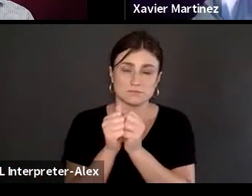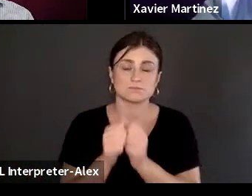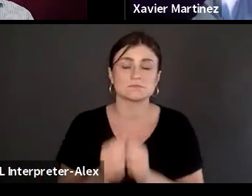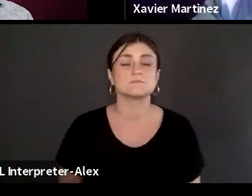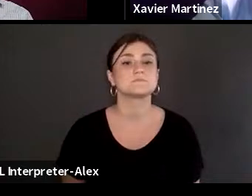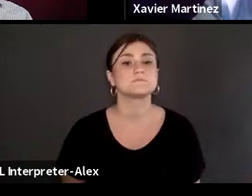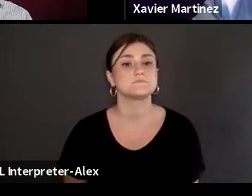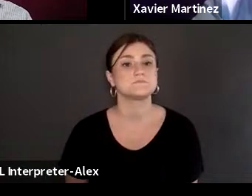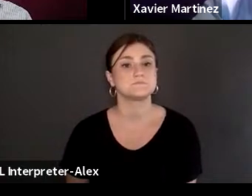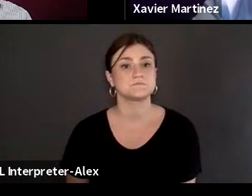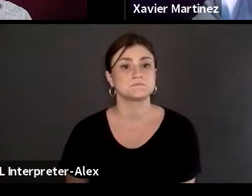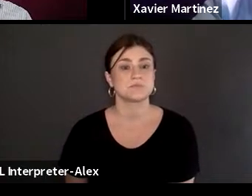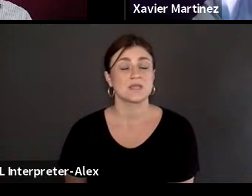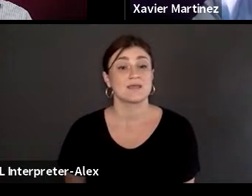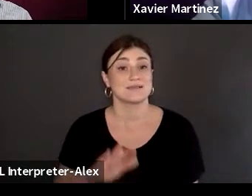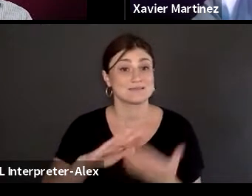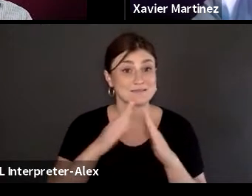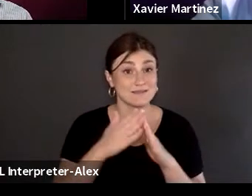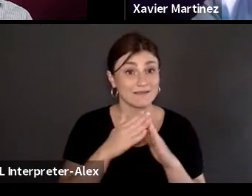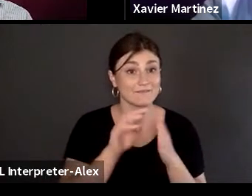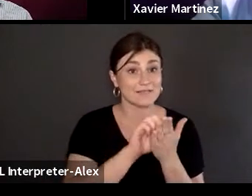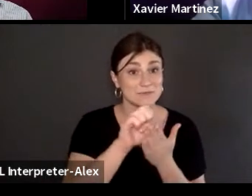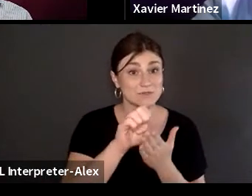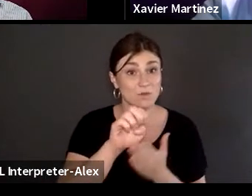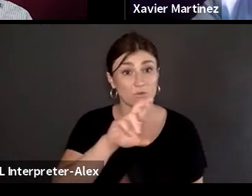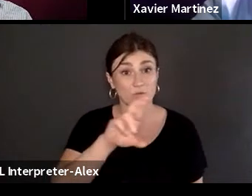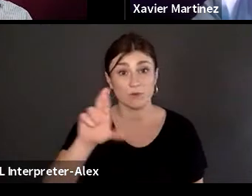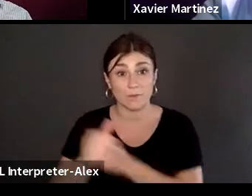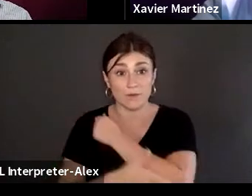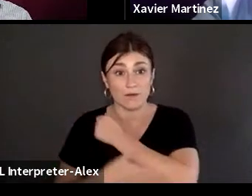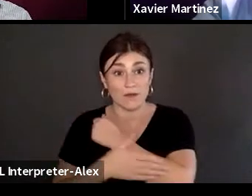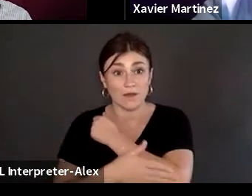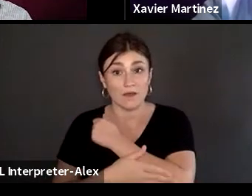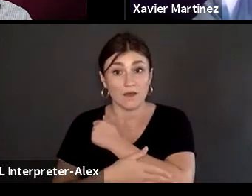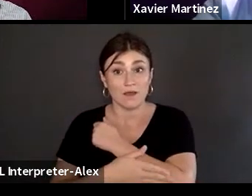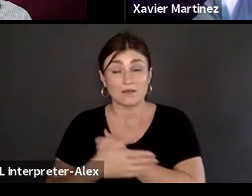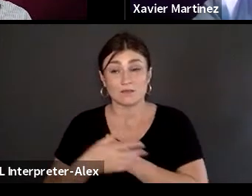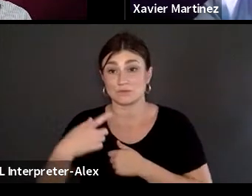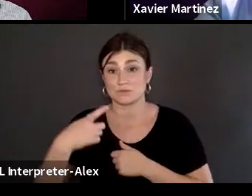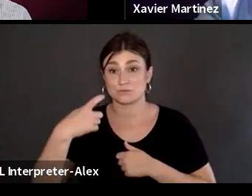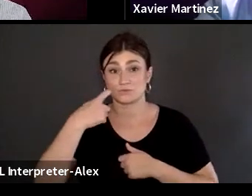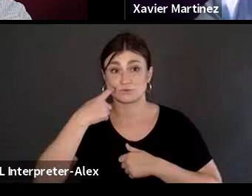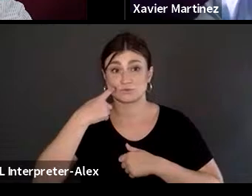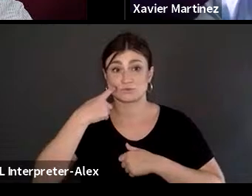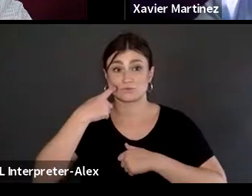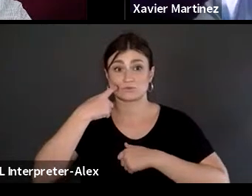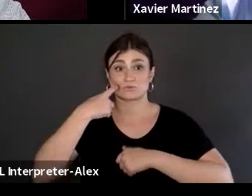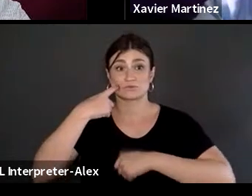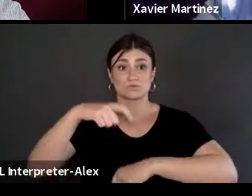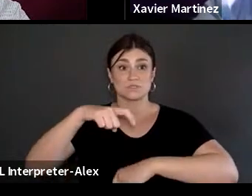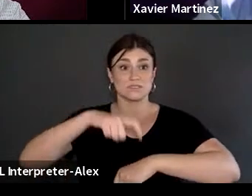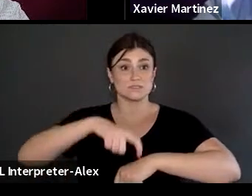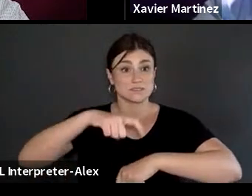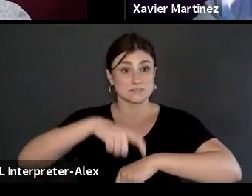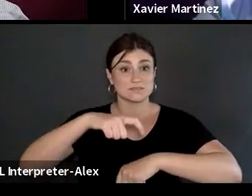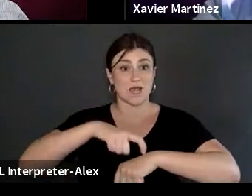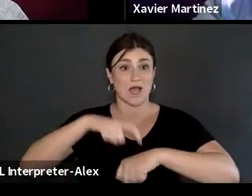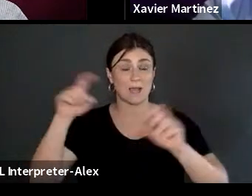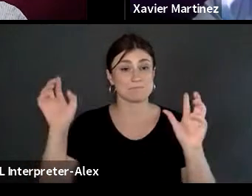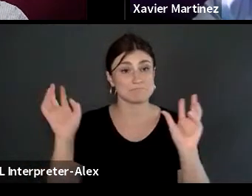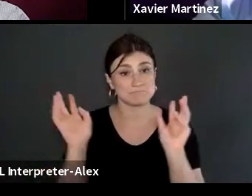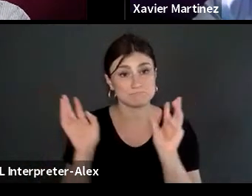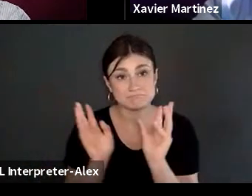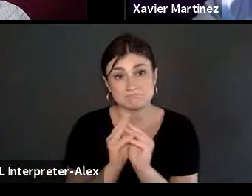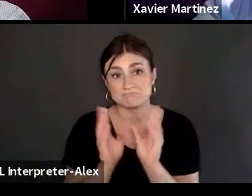of Espanola and Rio Riba County met actually didn't go so well. It was more of a chastising session from a previous